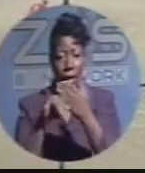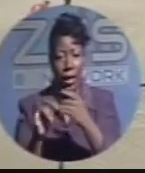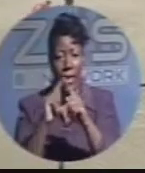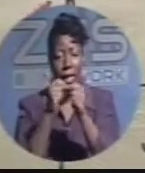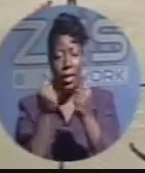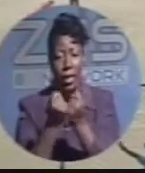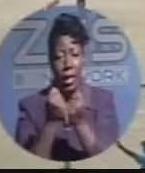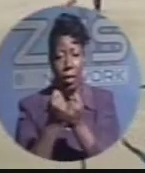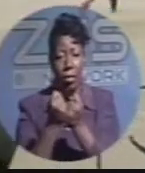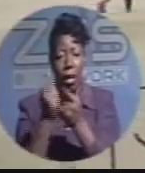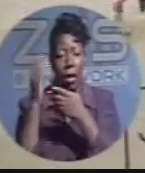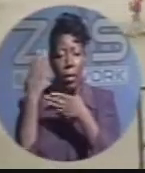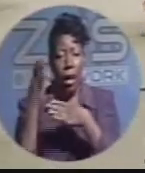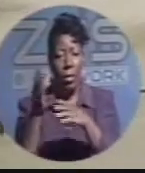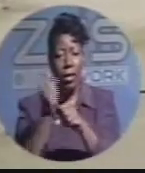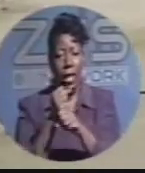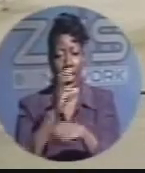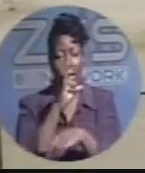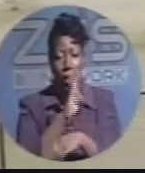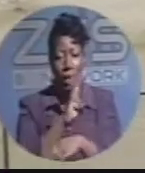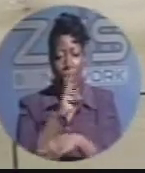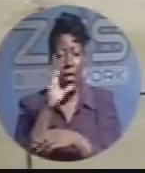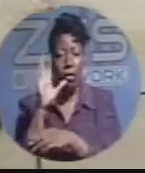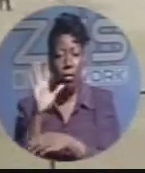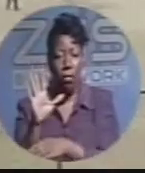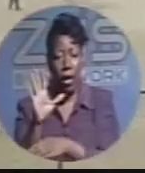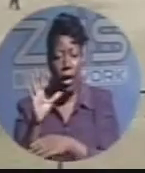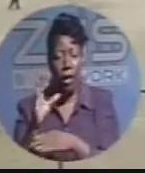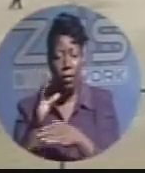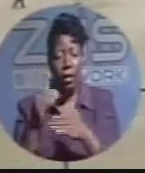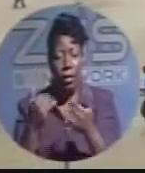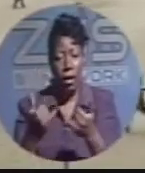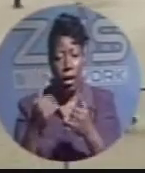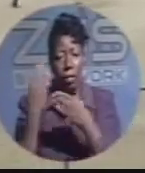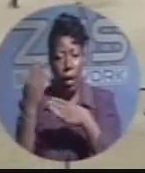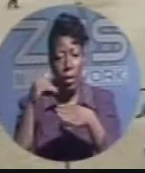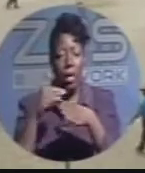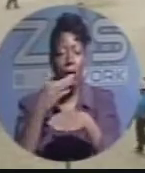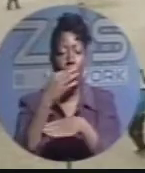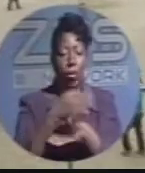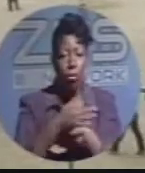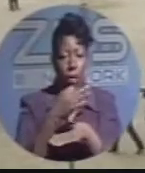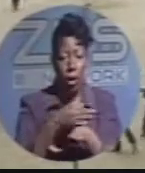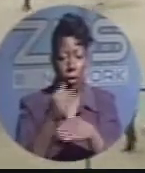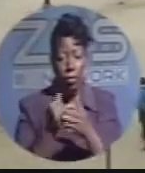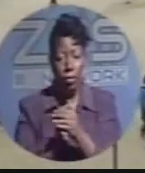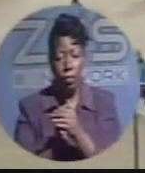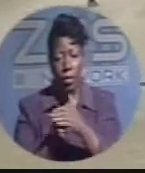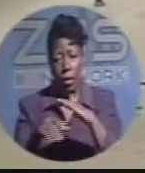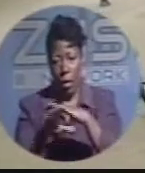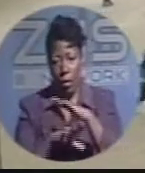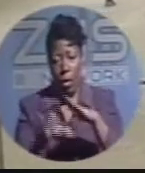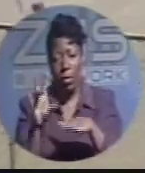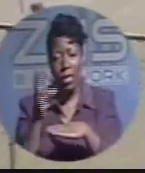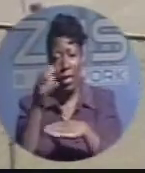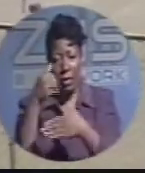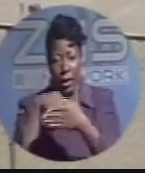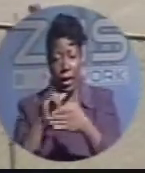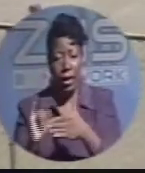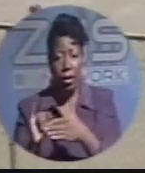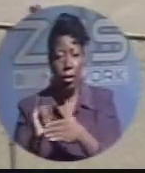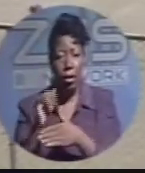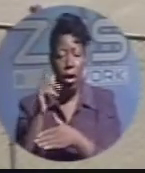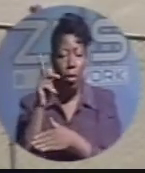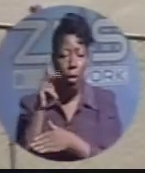Team Bahamas would take a 6-5 lead. But in the bottom of the seventh, Puerto